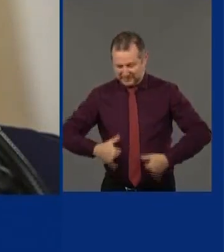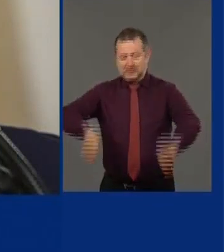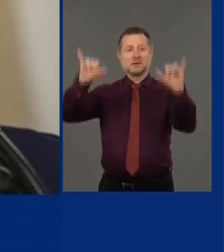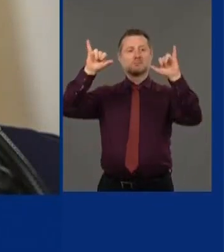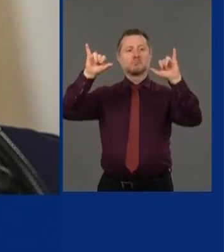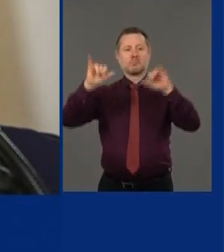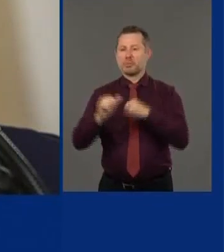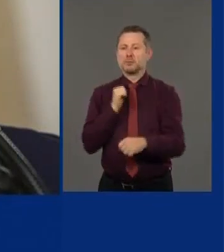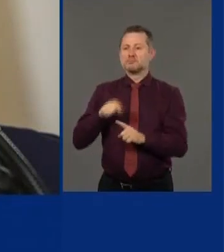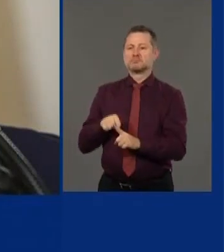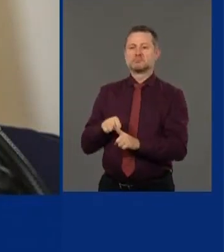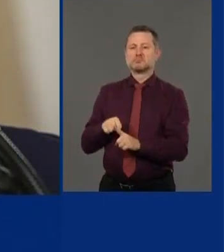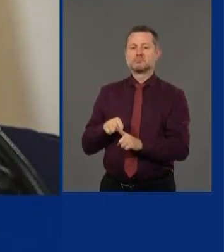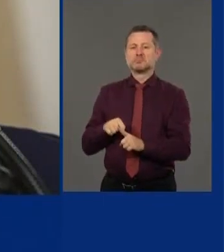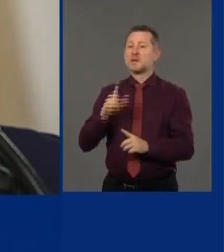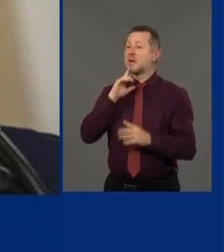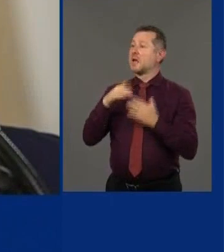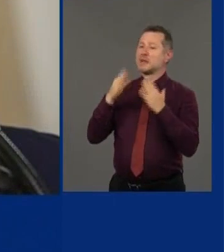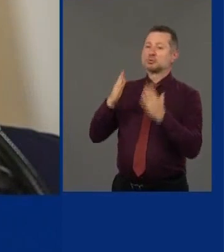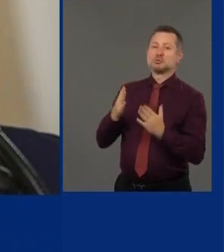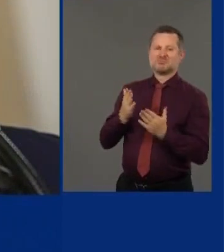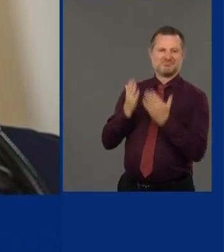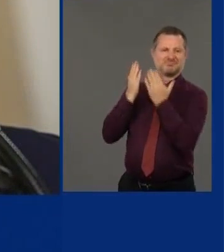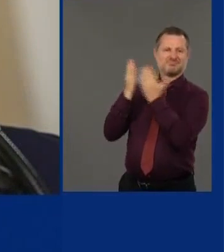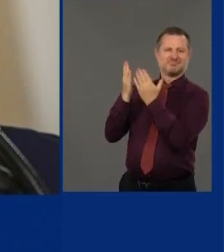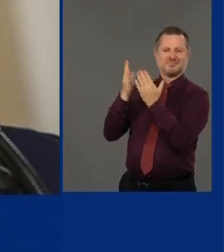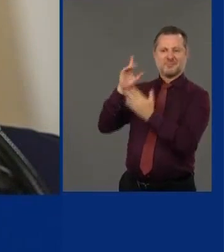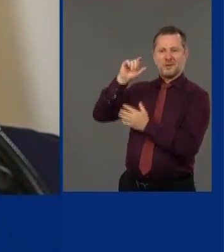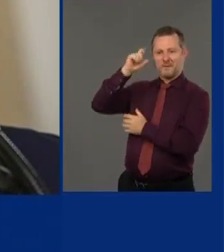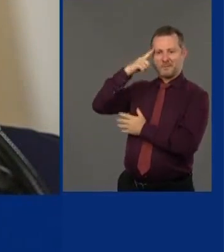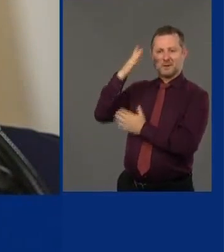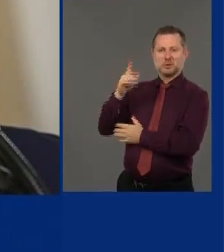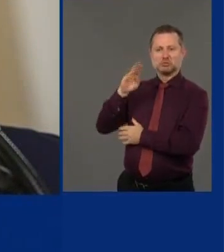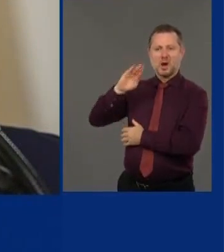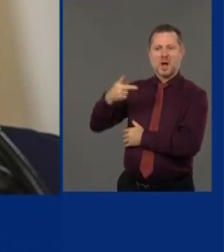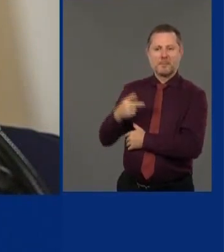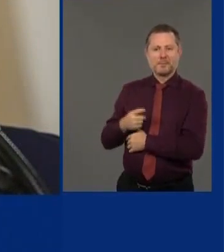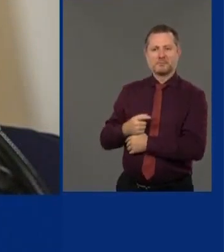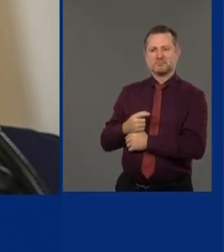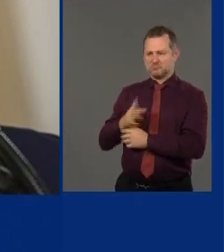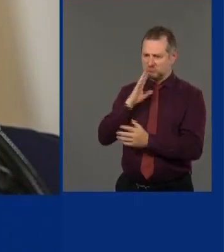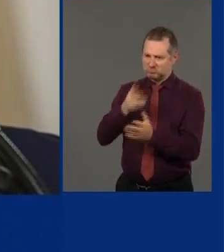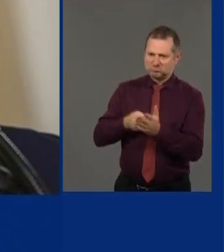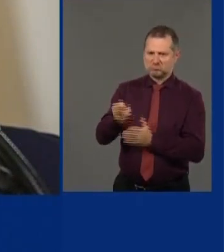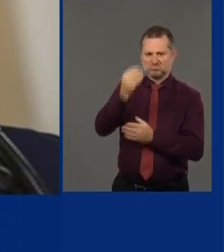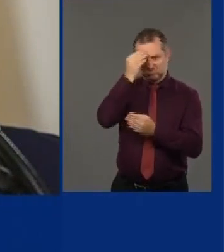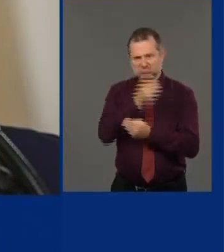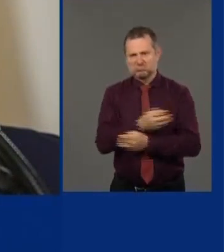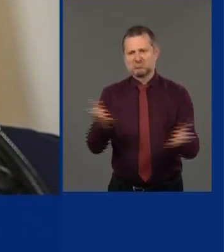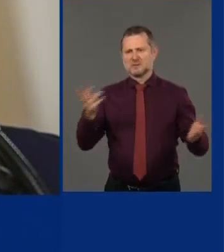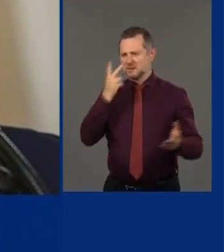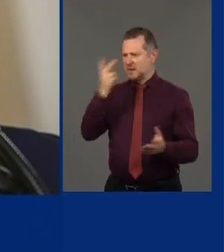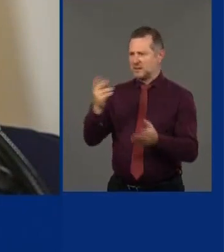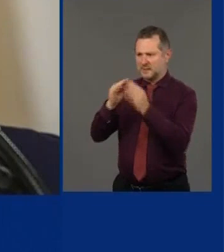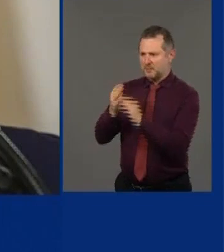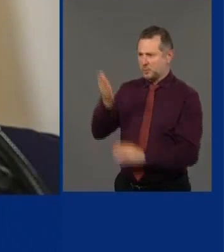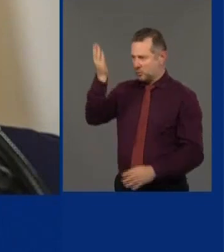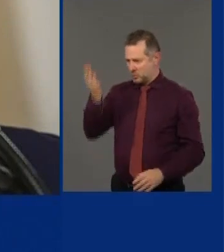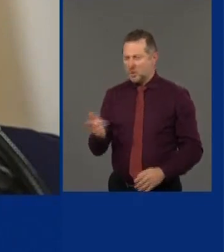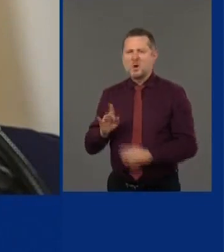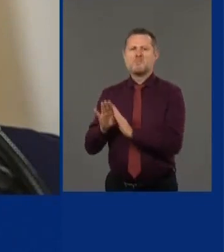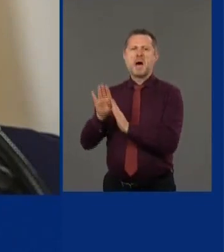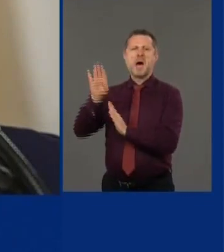the leadership to stand up and tell the American people, look at the increase across the country. Look at